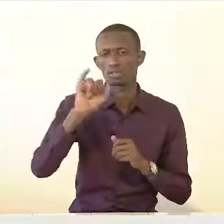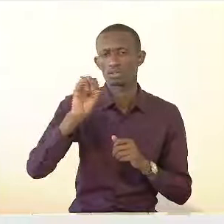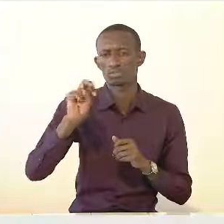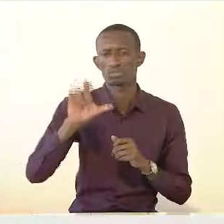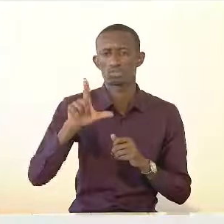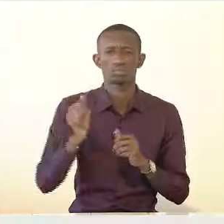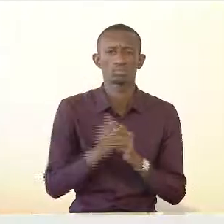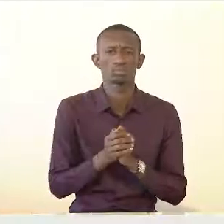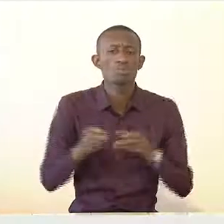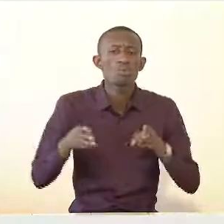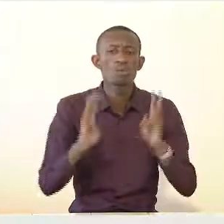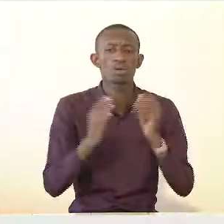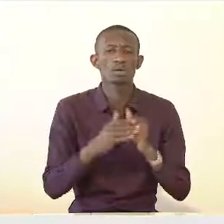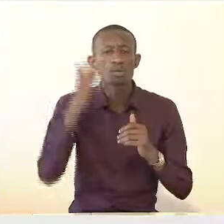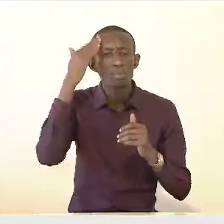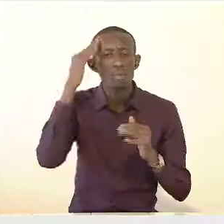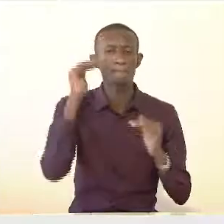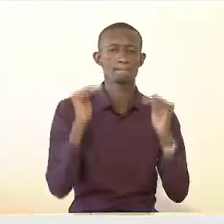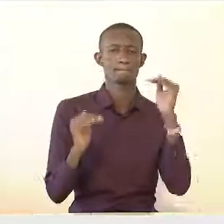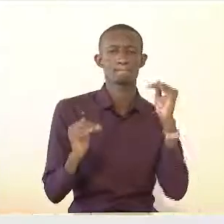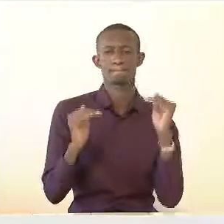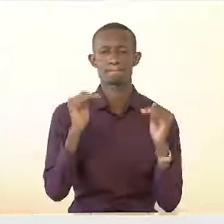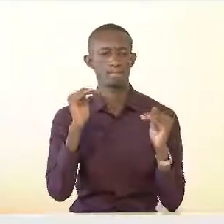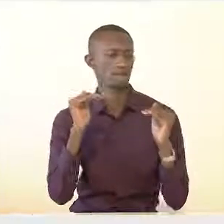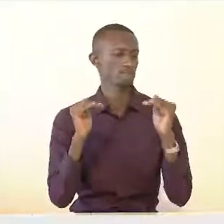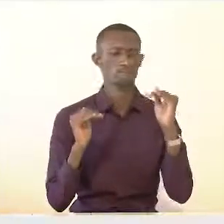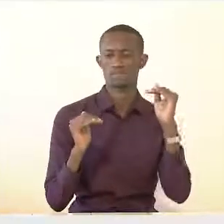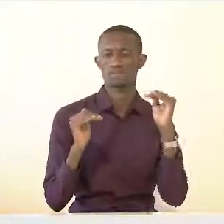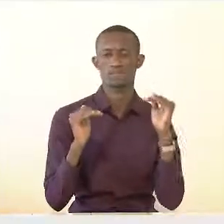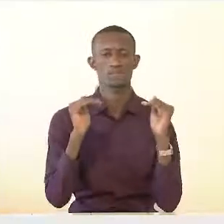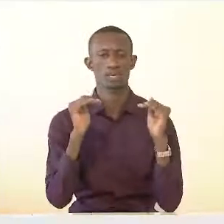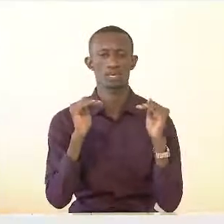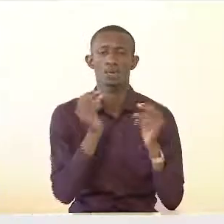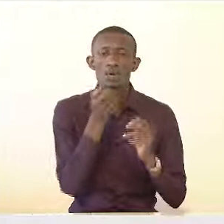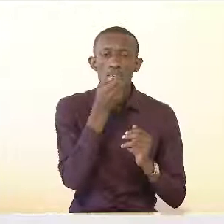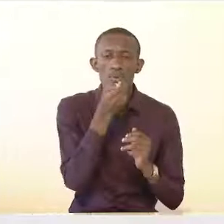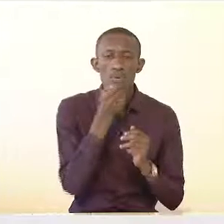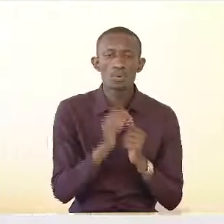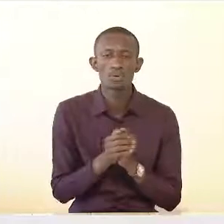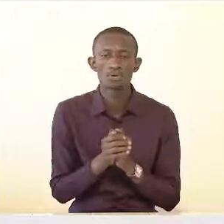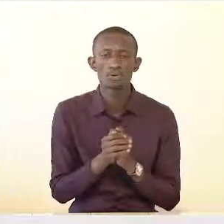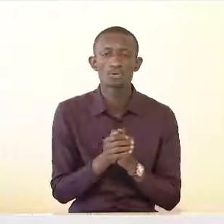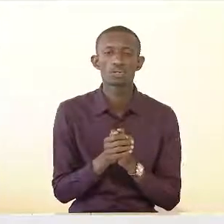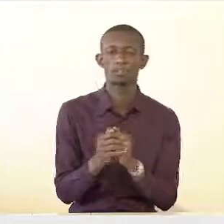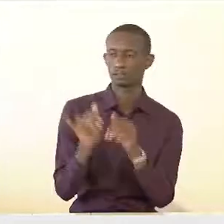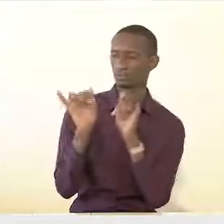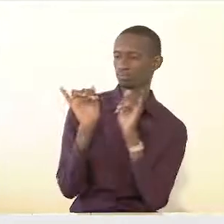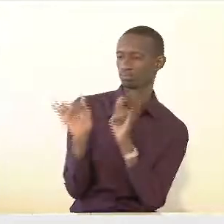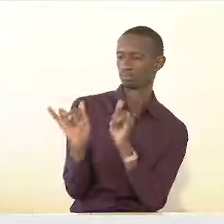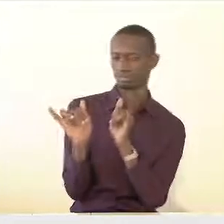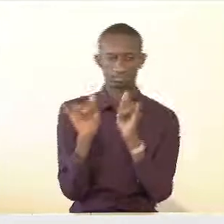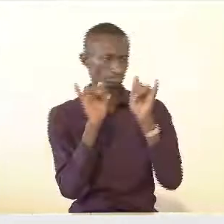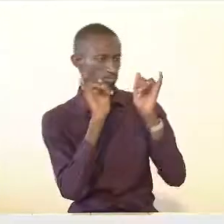retention of the body heat and heat loss, so that they can be maintained constant body